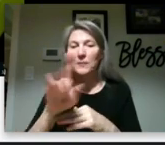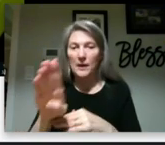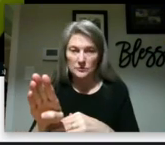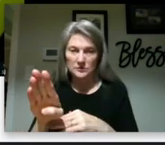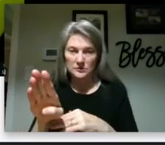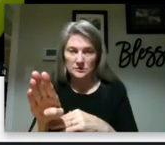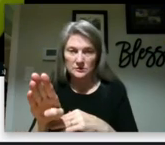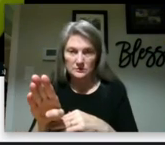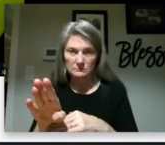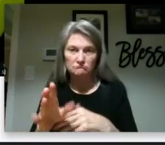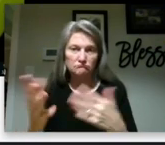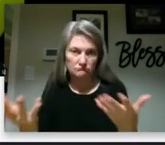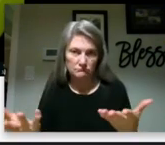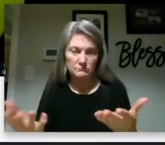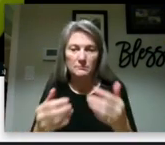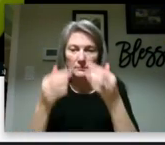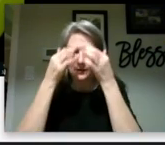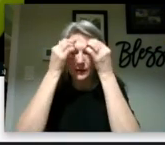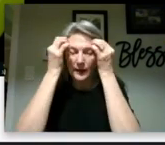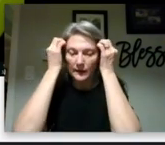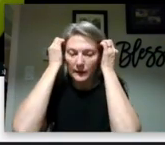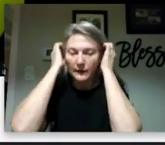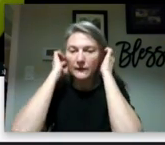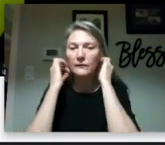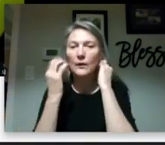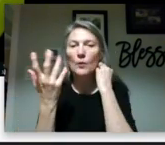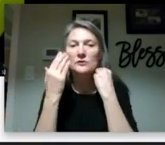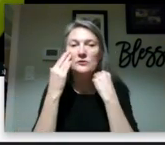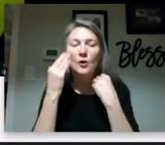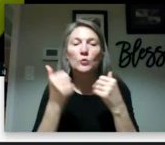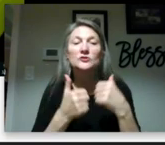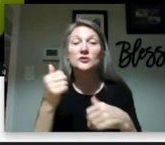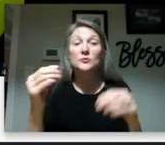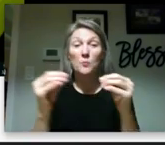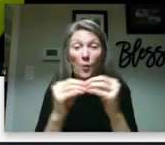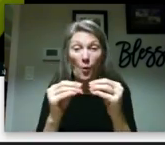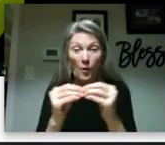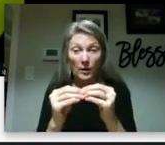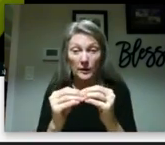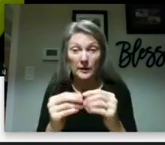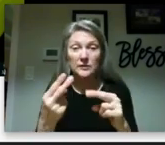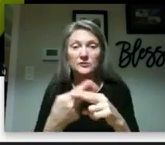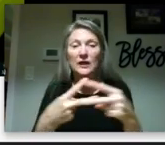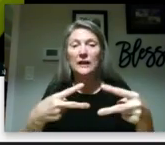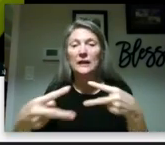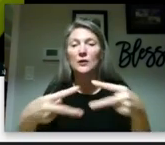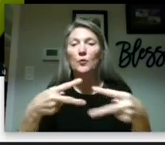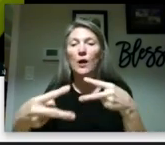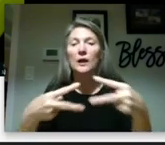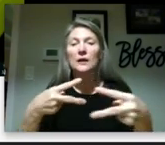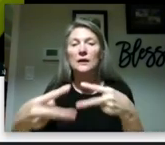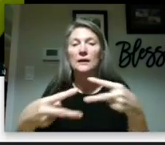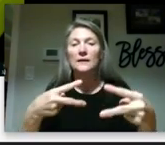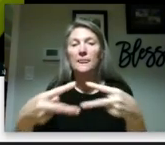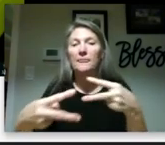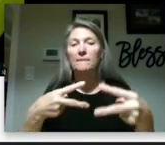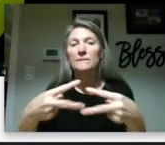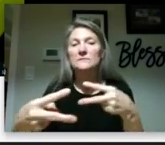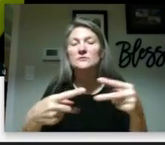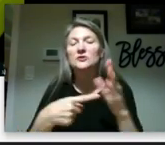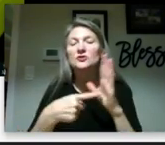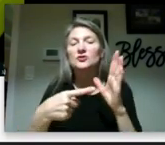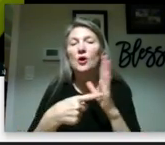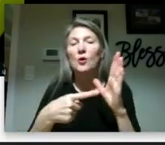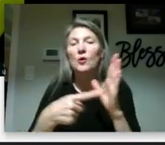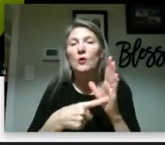ask you to explain. If they just want to know which is greater, you could use that inequality symbol, that greater than sign, to show